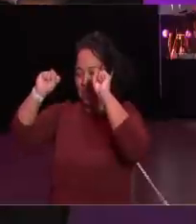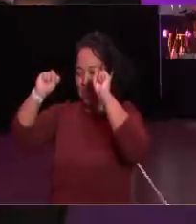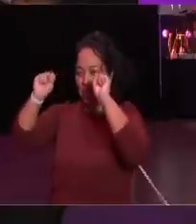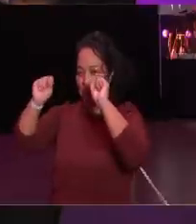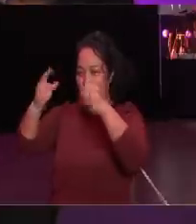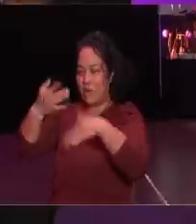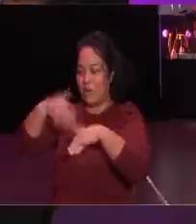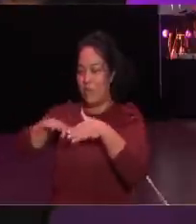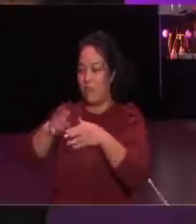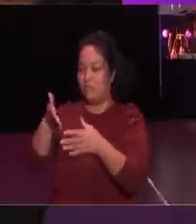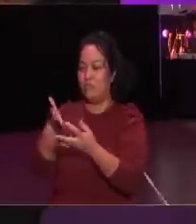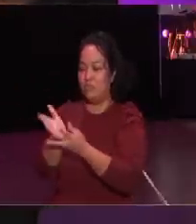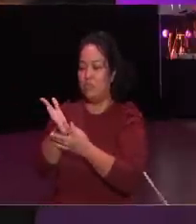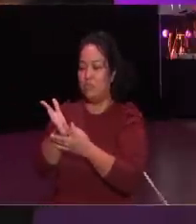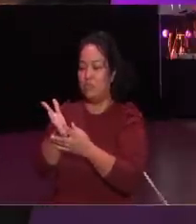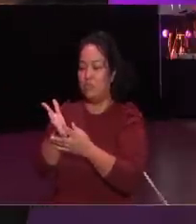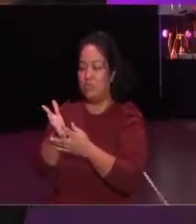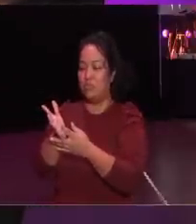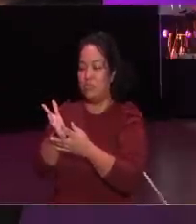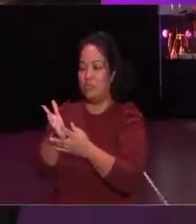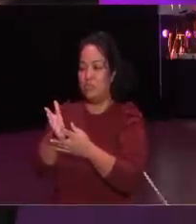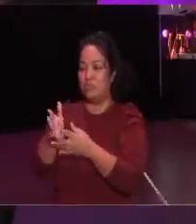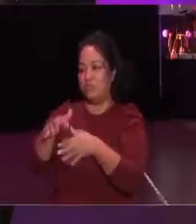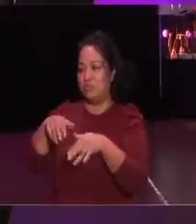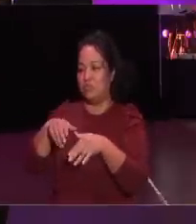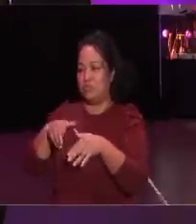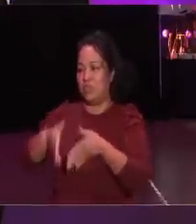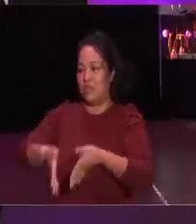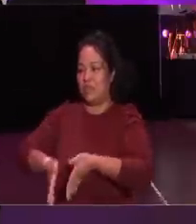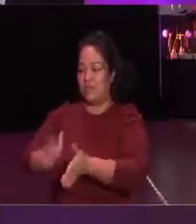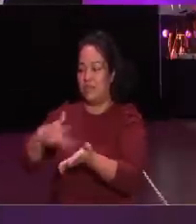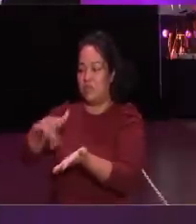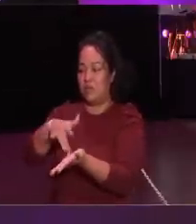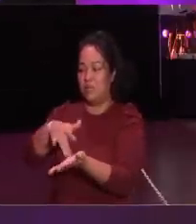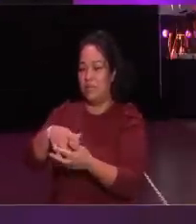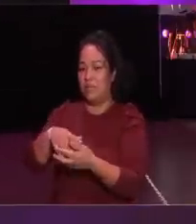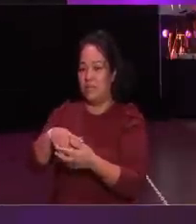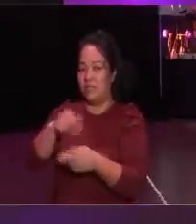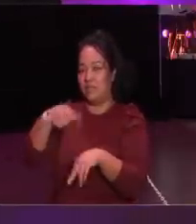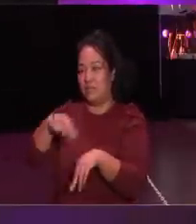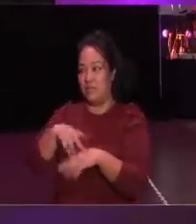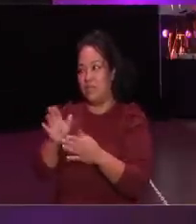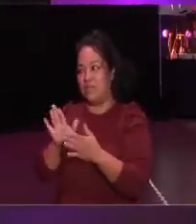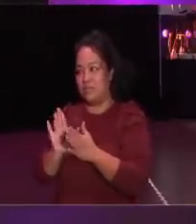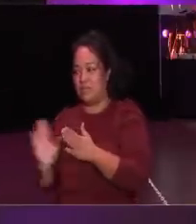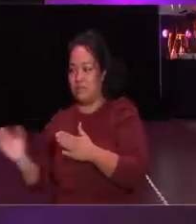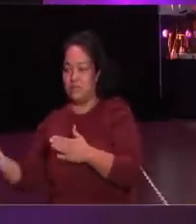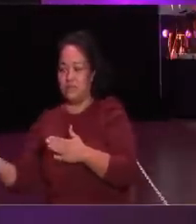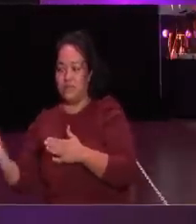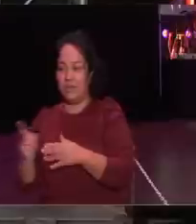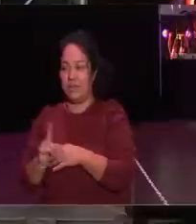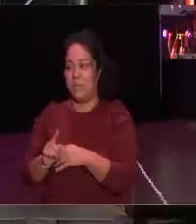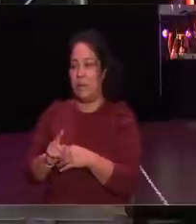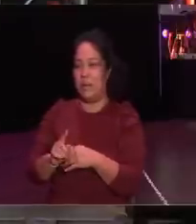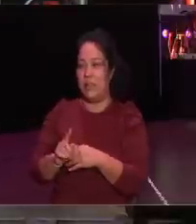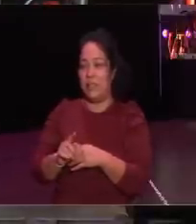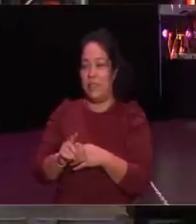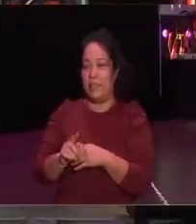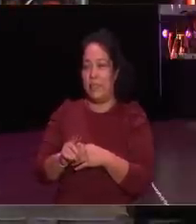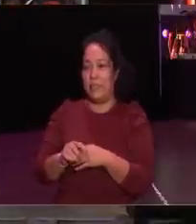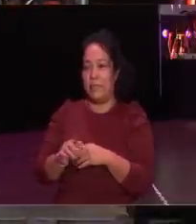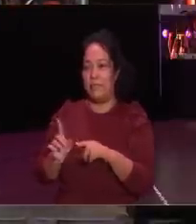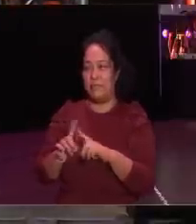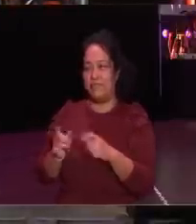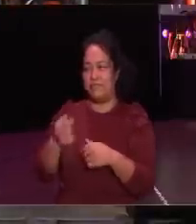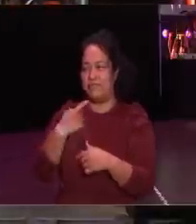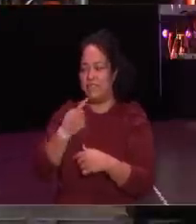want you to walk through the middle. Normalmente uno entra siempre por el costado, ¿verdad? Normally you just enter kind of through the side. Pero me dijeron, queremos que vaya por